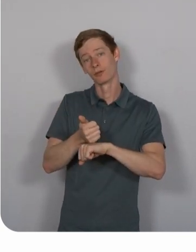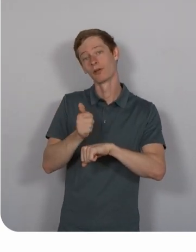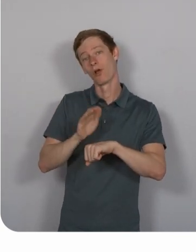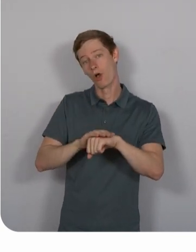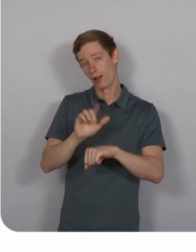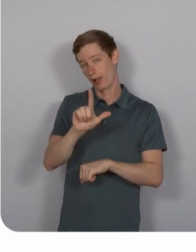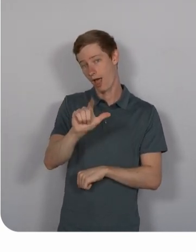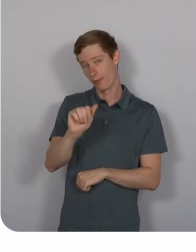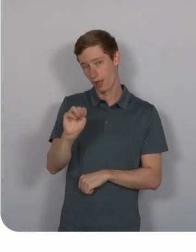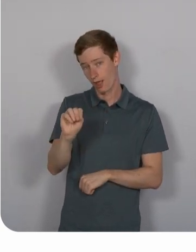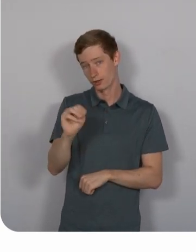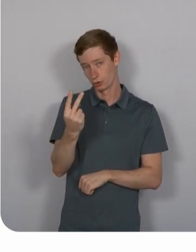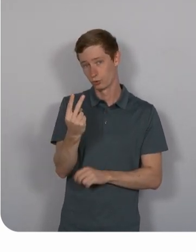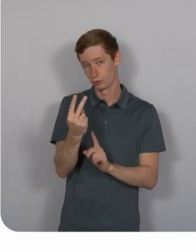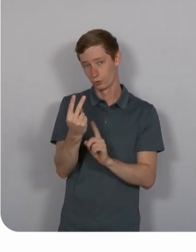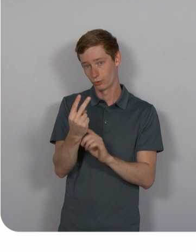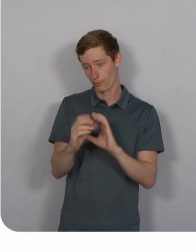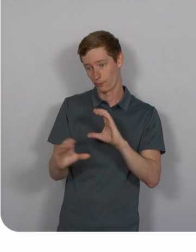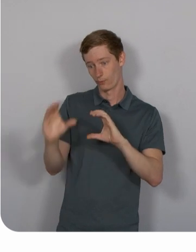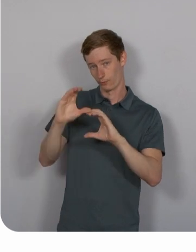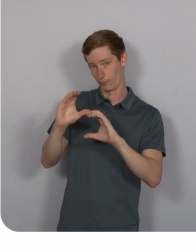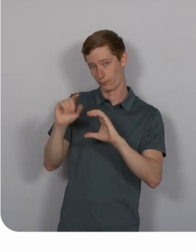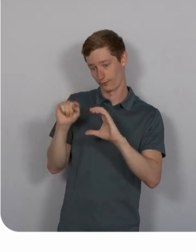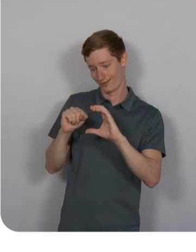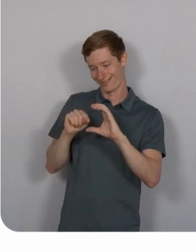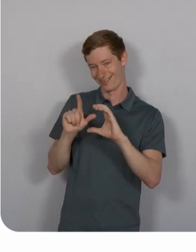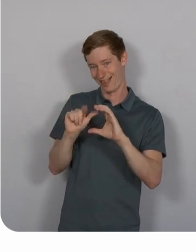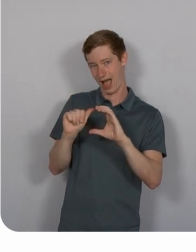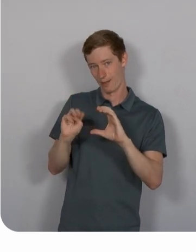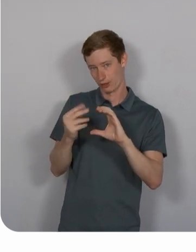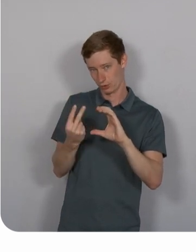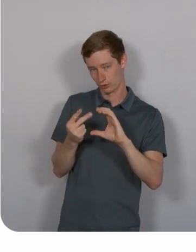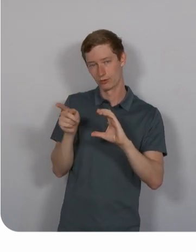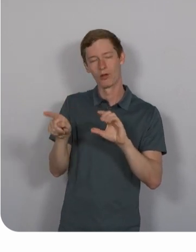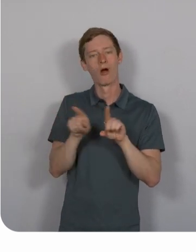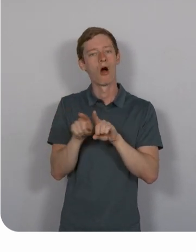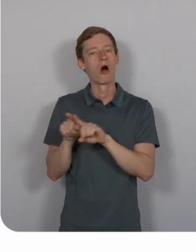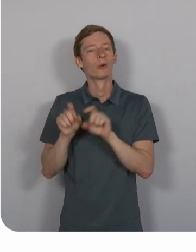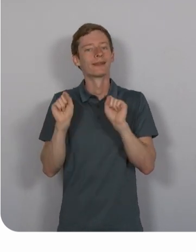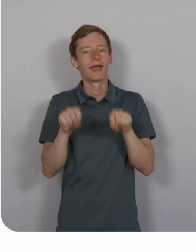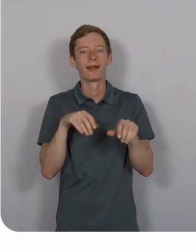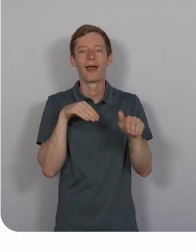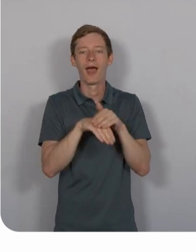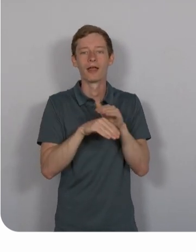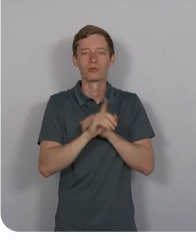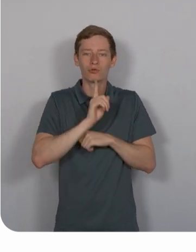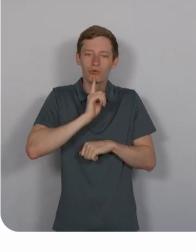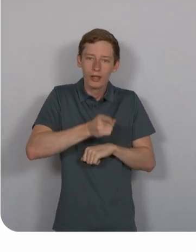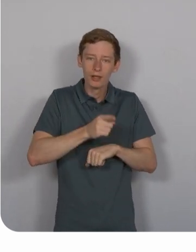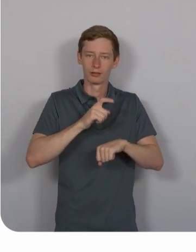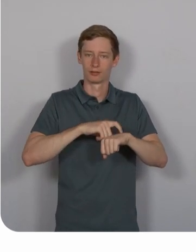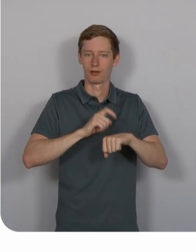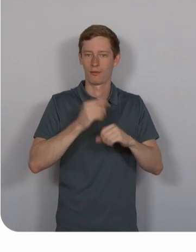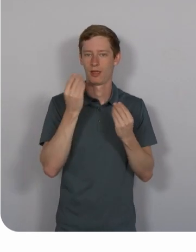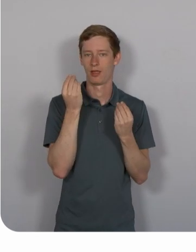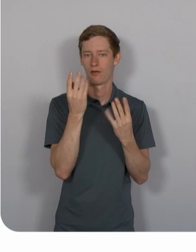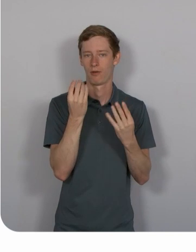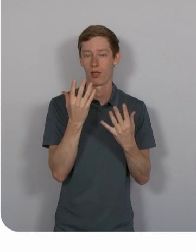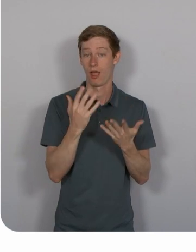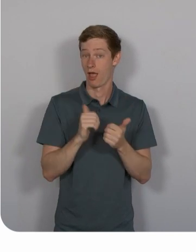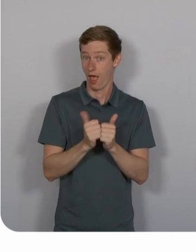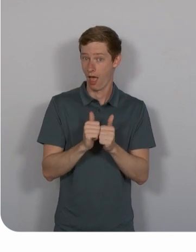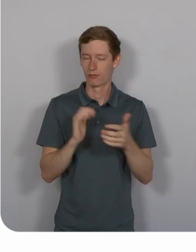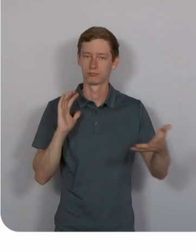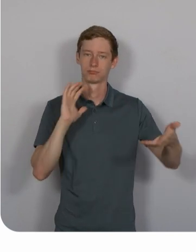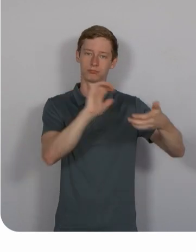on Llama 2, but in addition, it also has access to real-time information and broader knowledge through a partnership that we've done